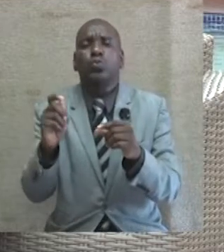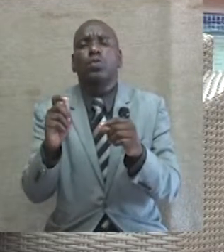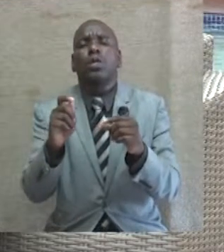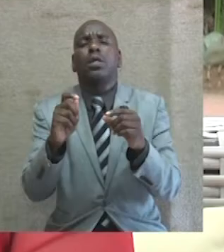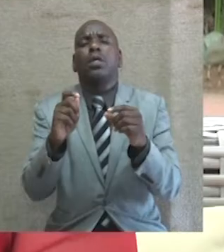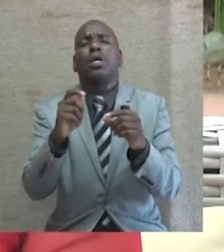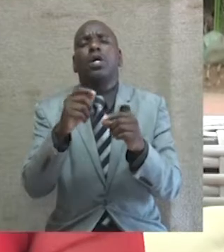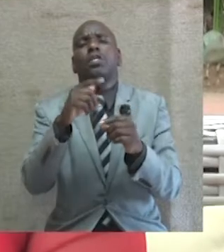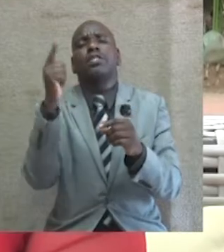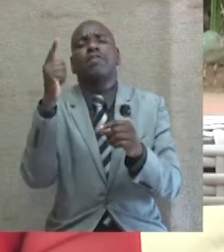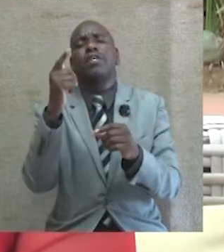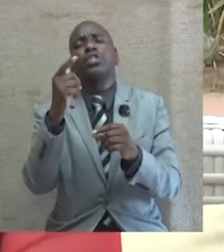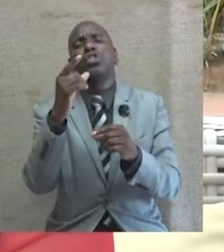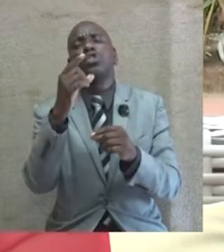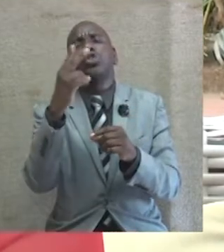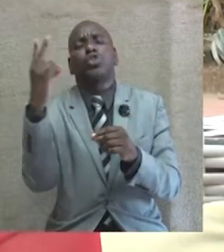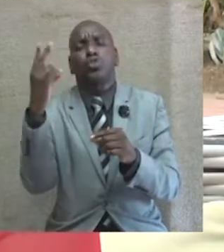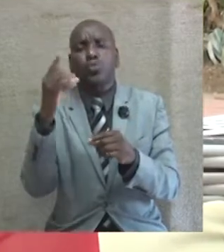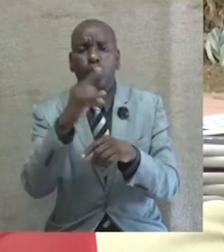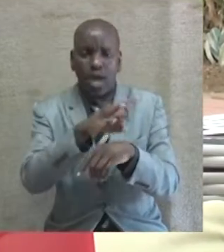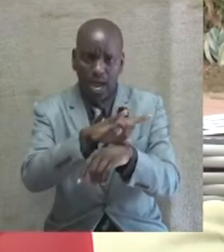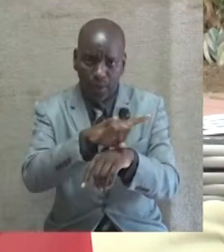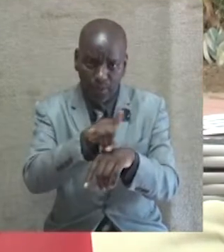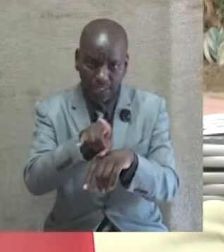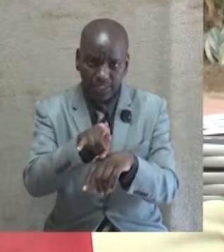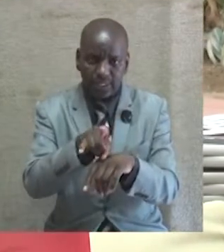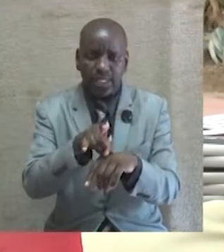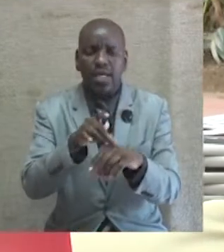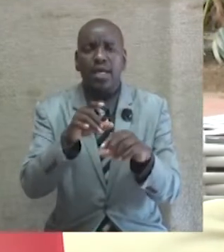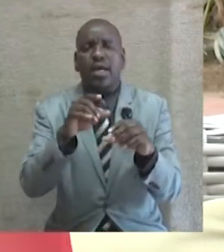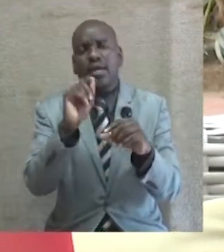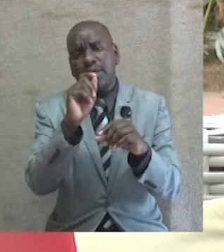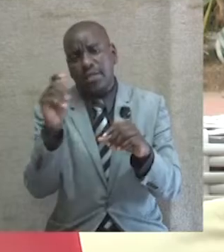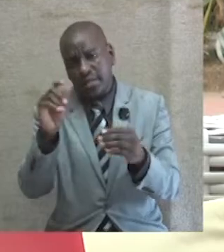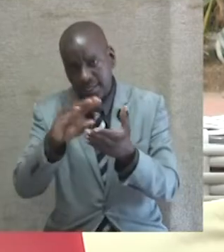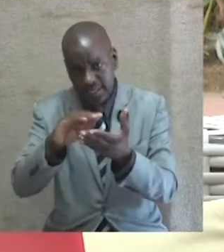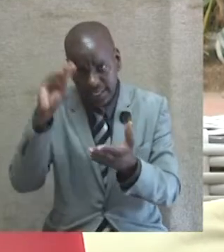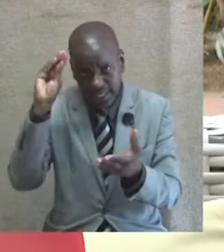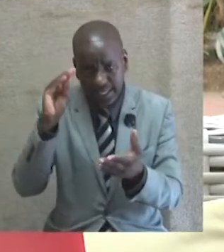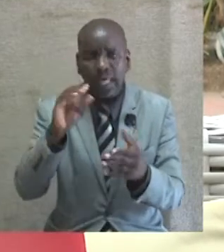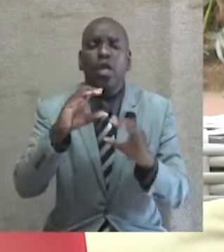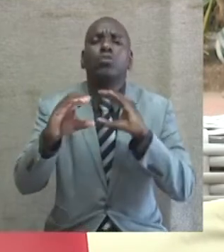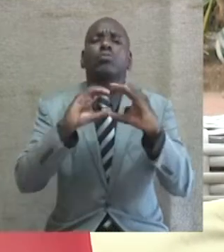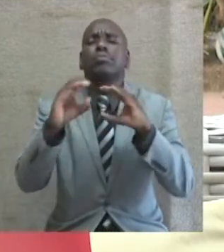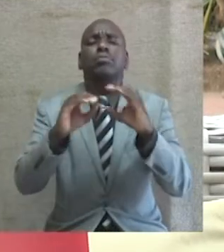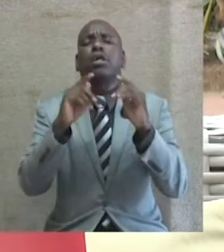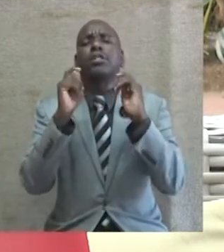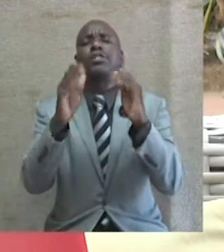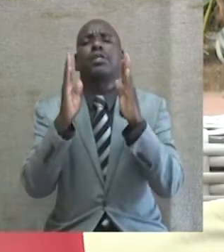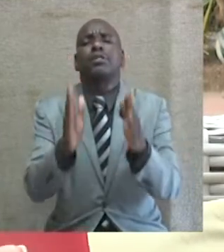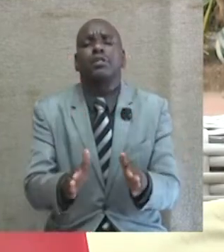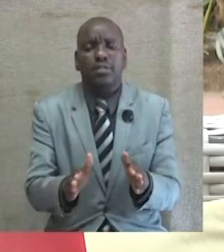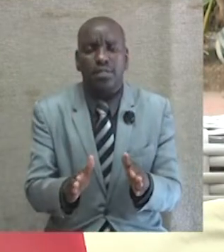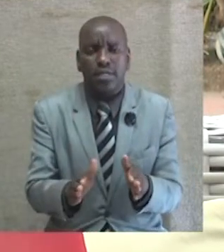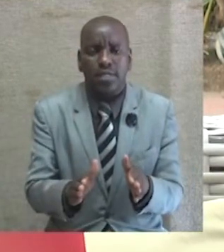schools prioritize the 72-hour period, because we've seen cases where the guidance and counseling